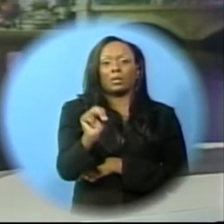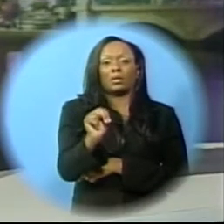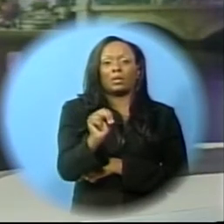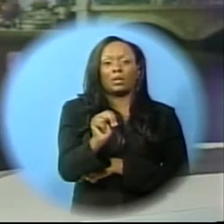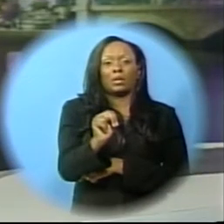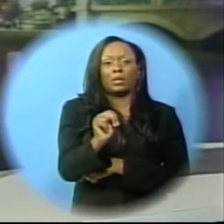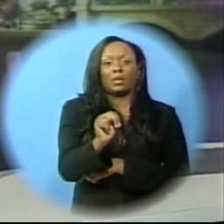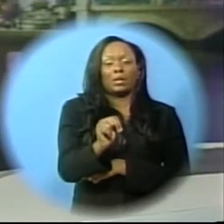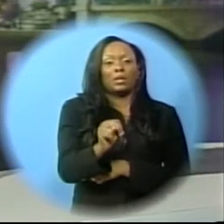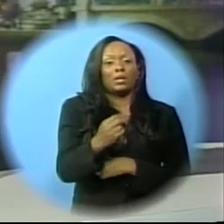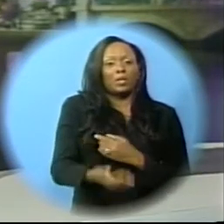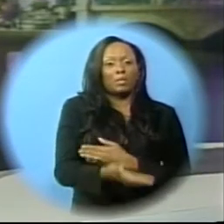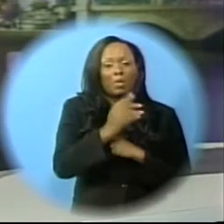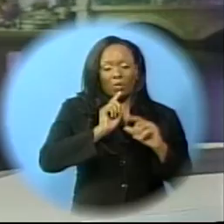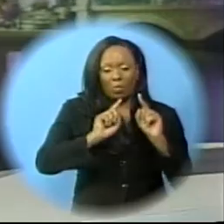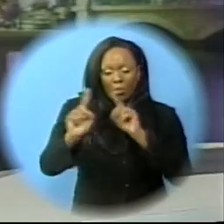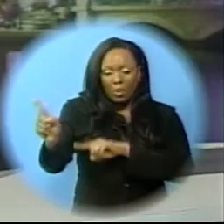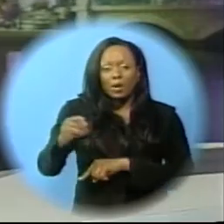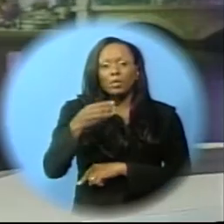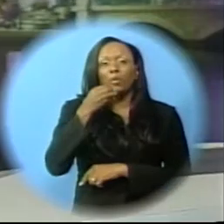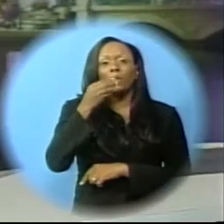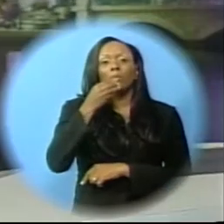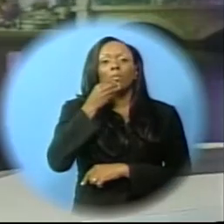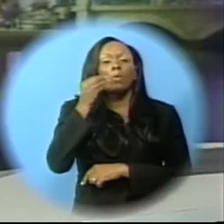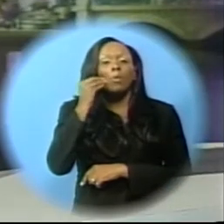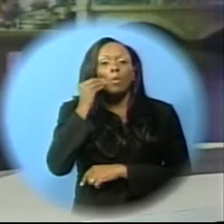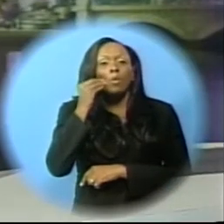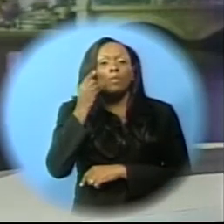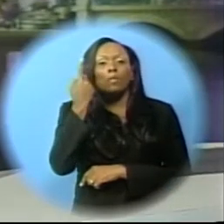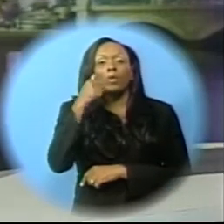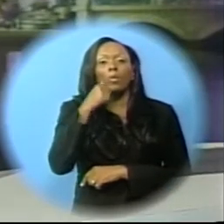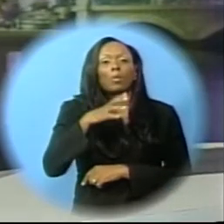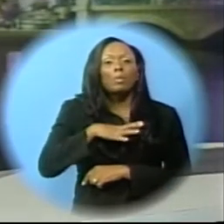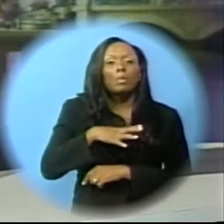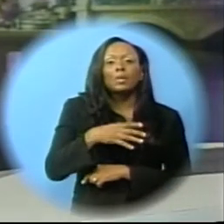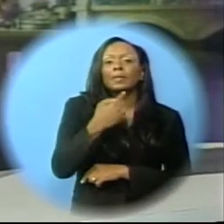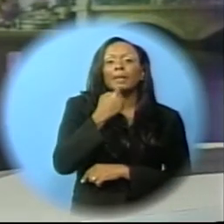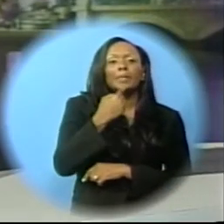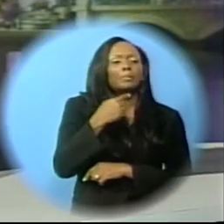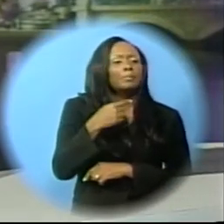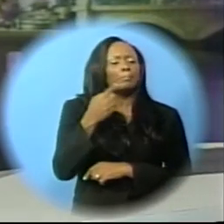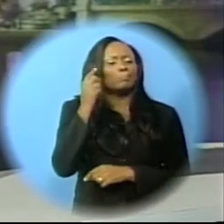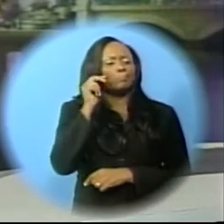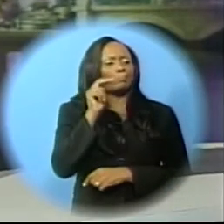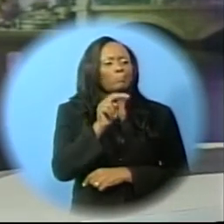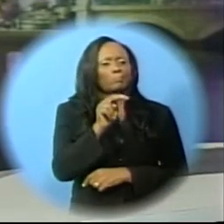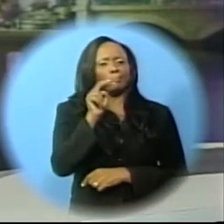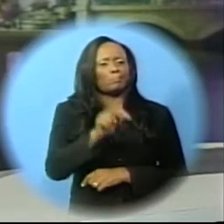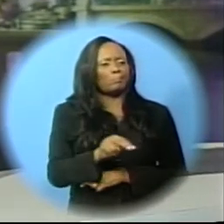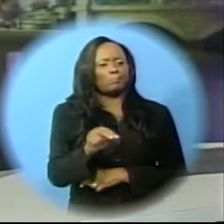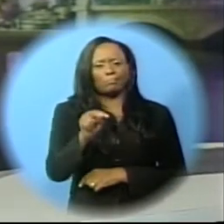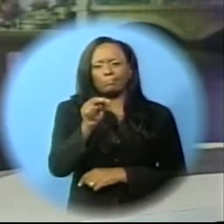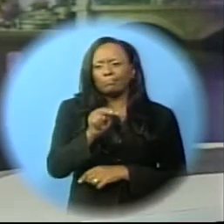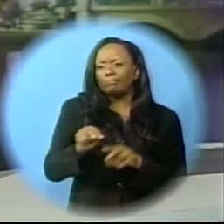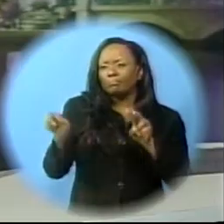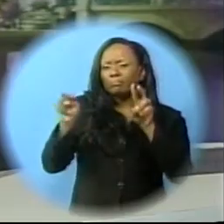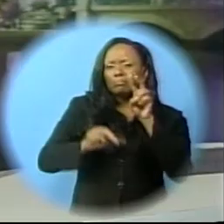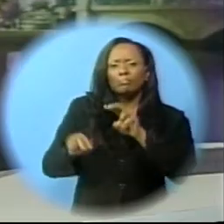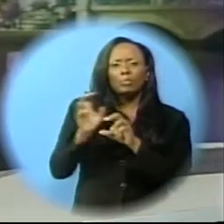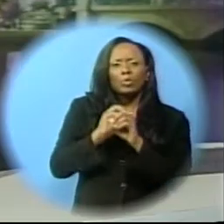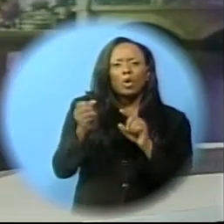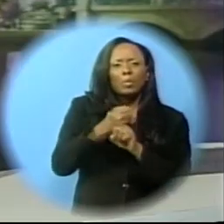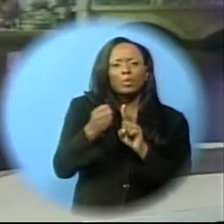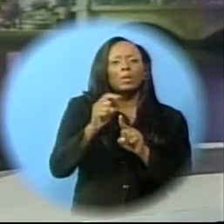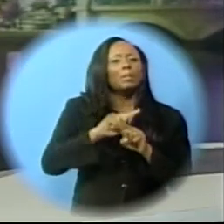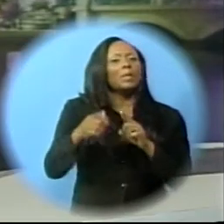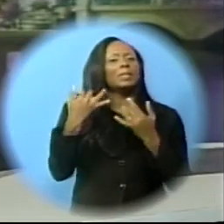an assessment this morning, the chairman of the National Assistance Board says there is no evidence of abuse, but the NAB still plans